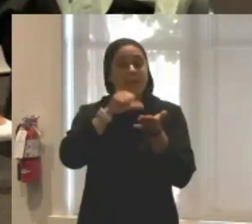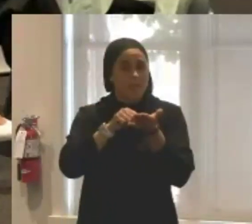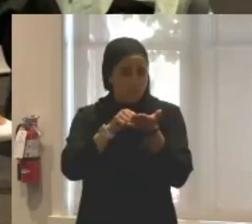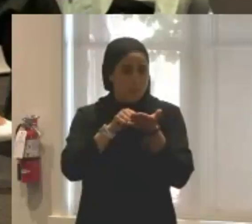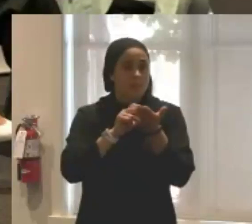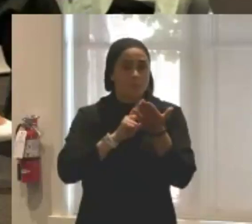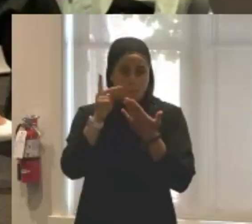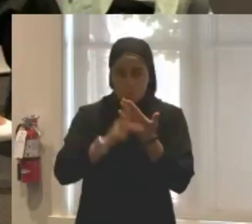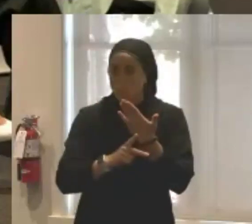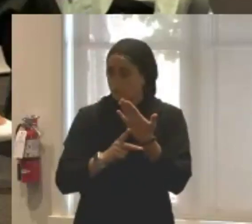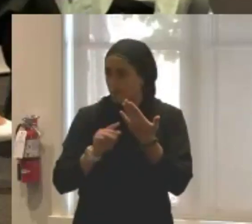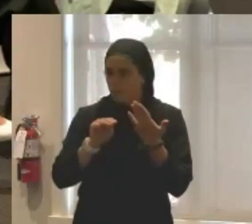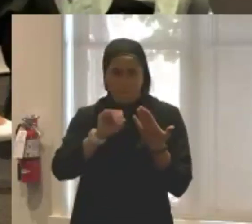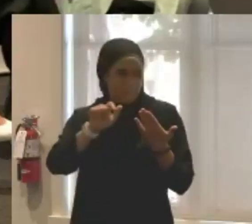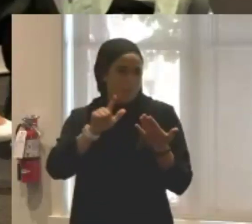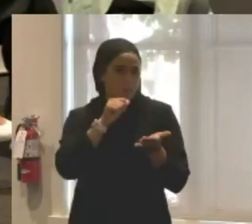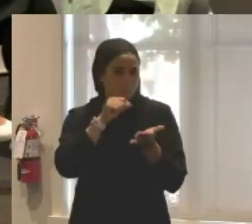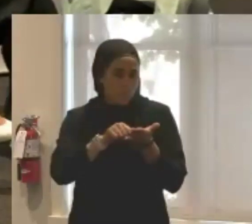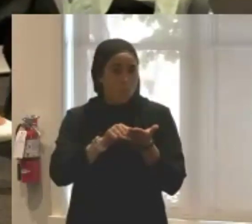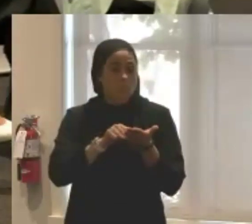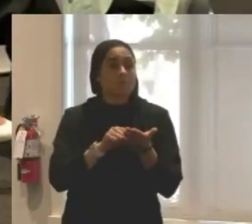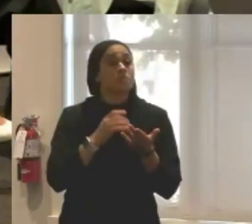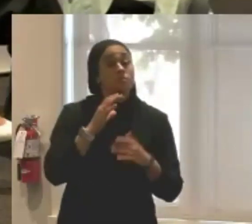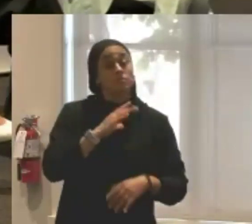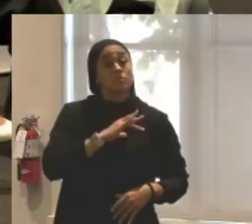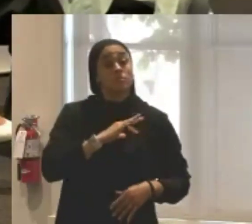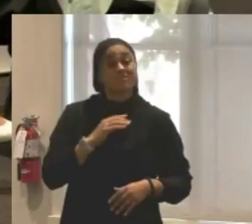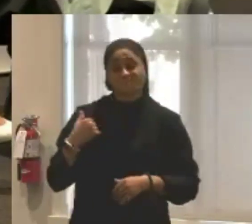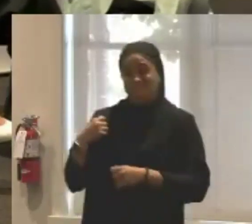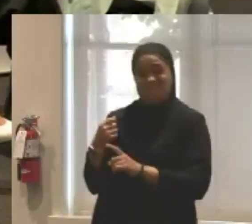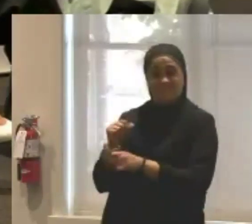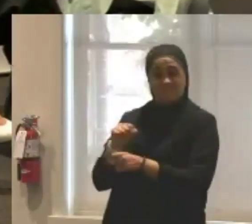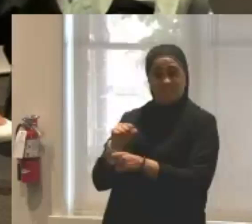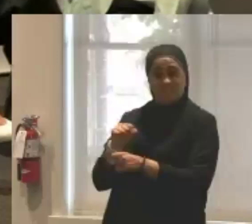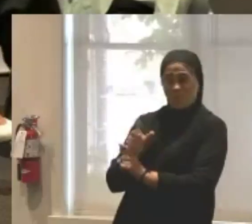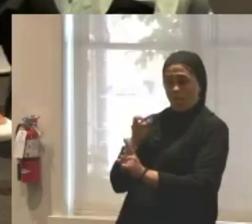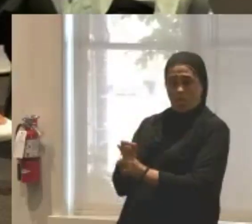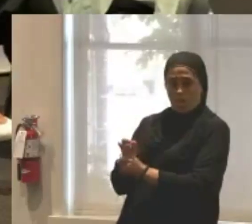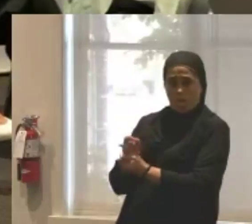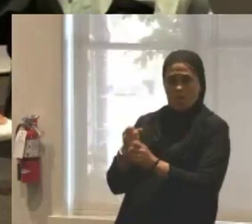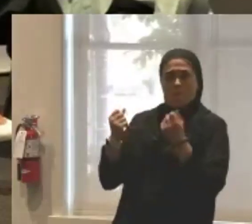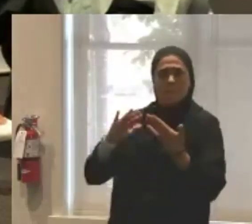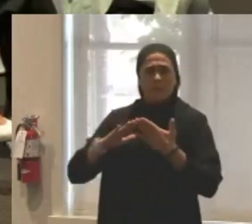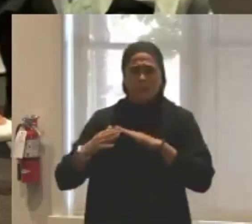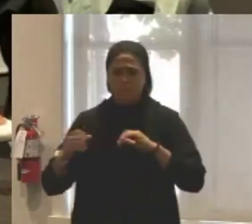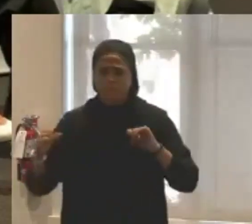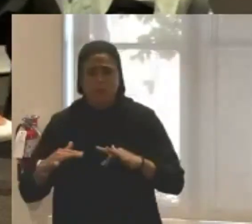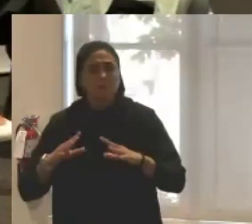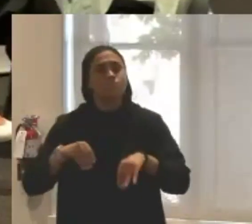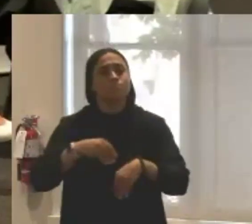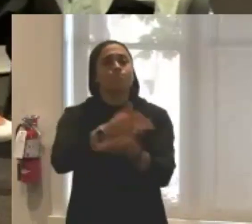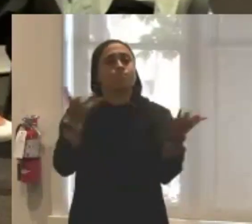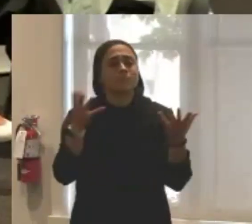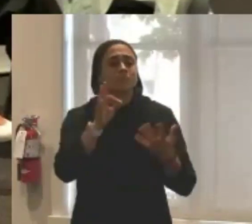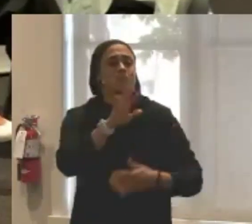pandemic because of the lockdown. Many community members, they came together to provide, you know, free meals